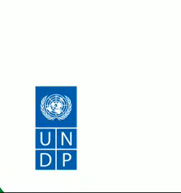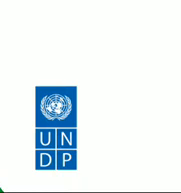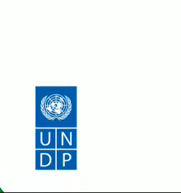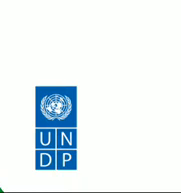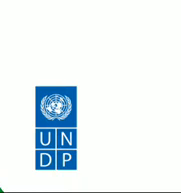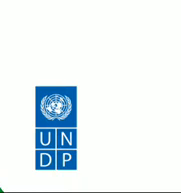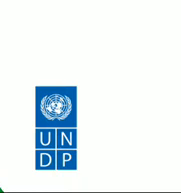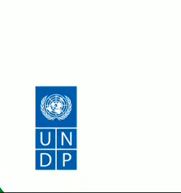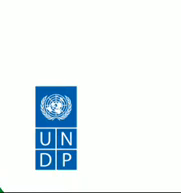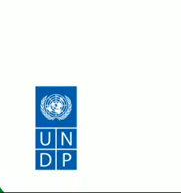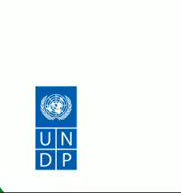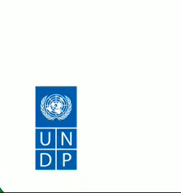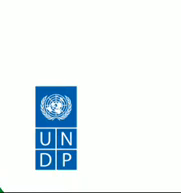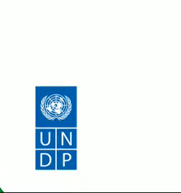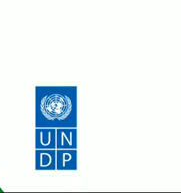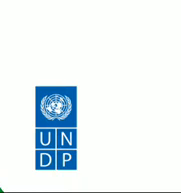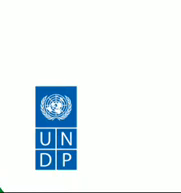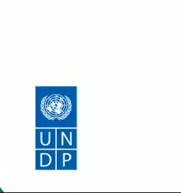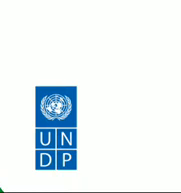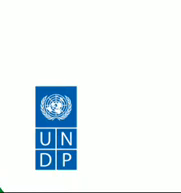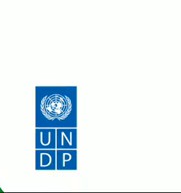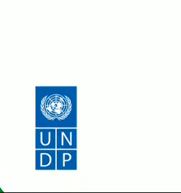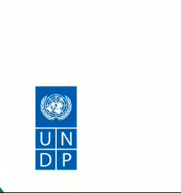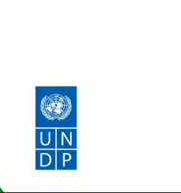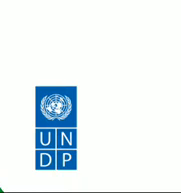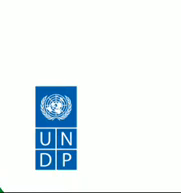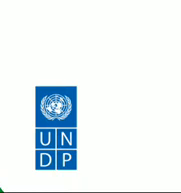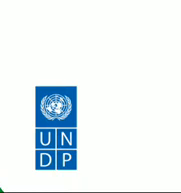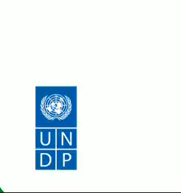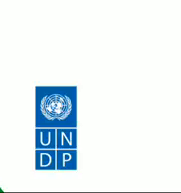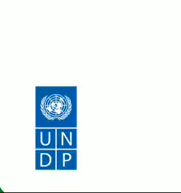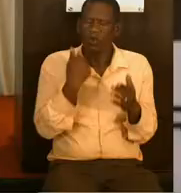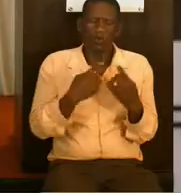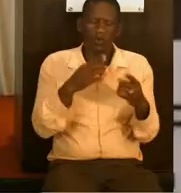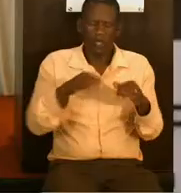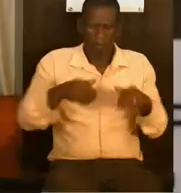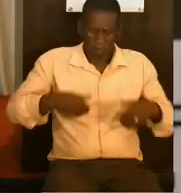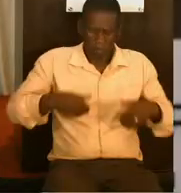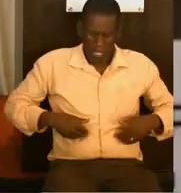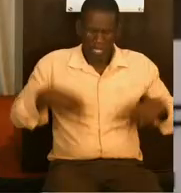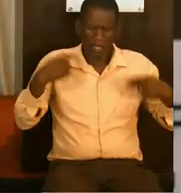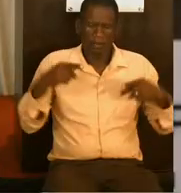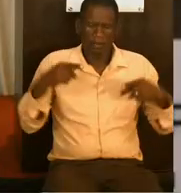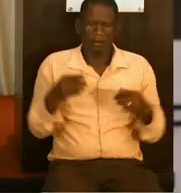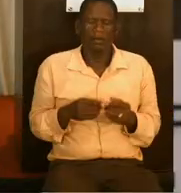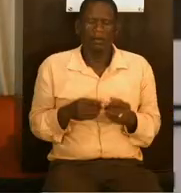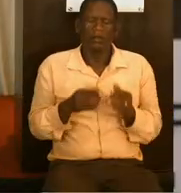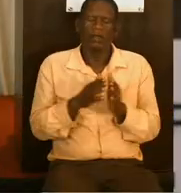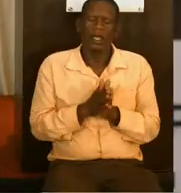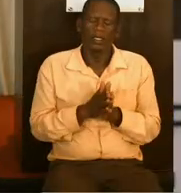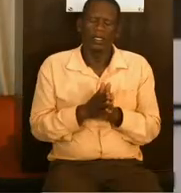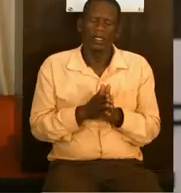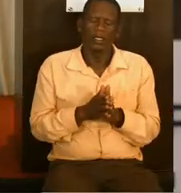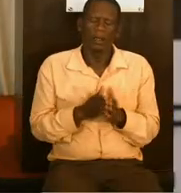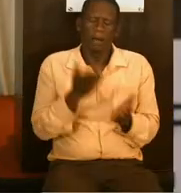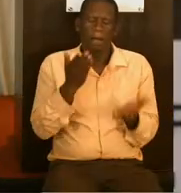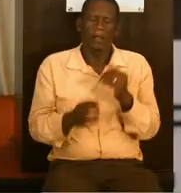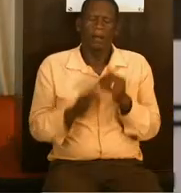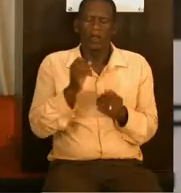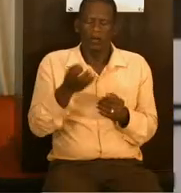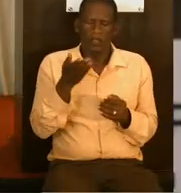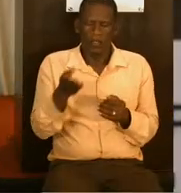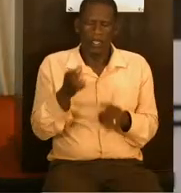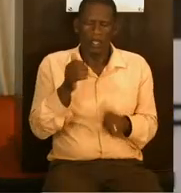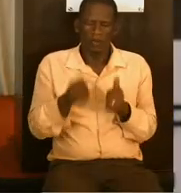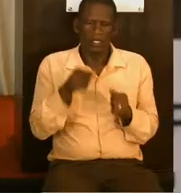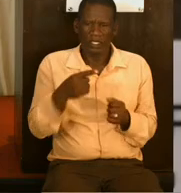who had talked about my namesake who had talked about the young people and maybe one of the